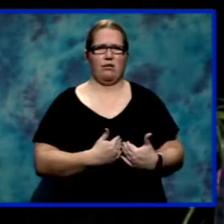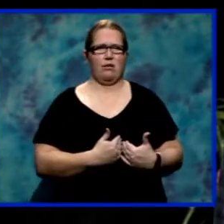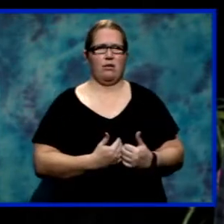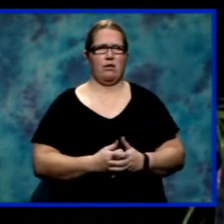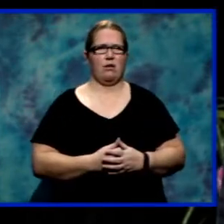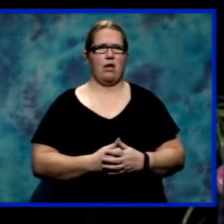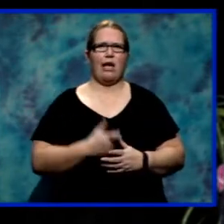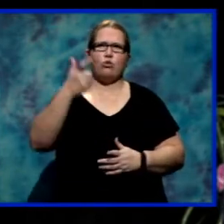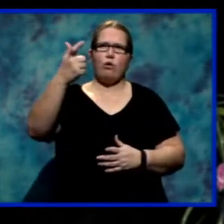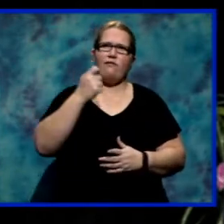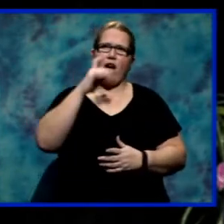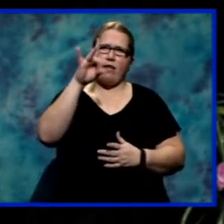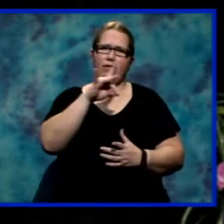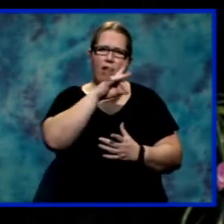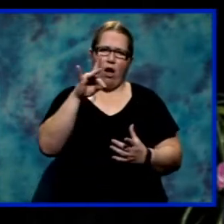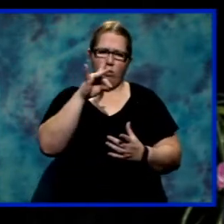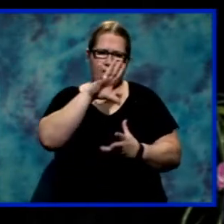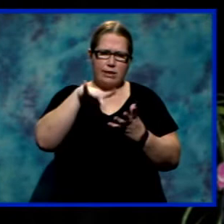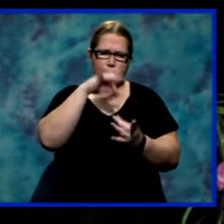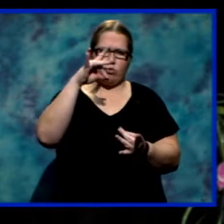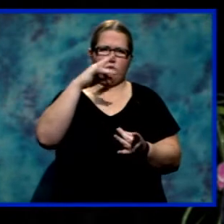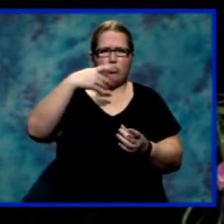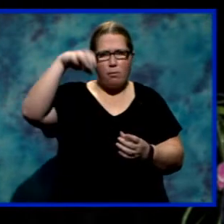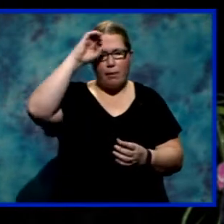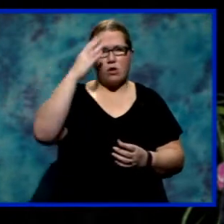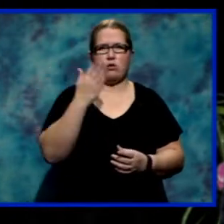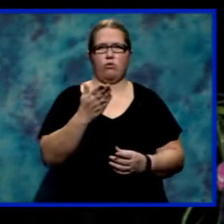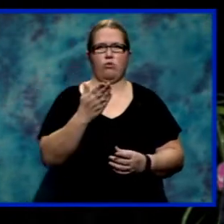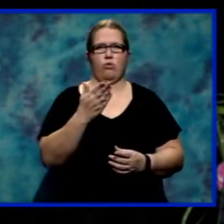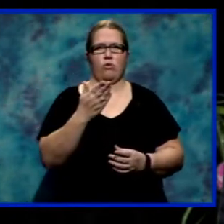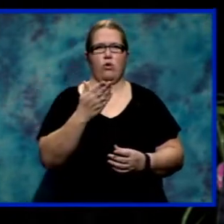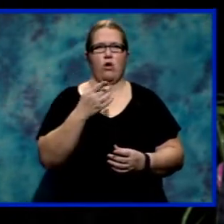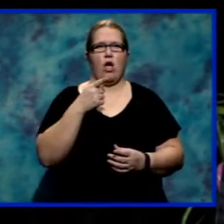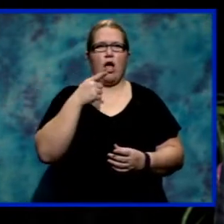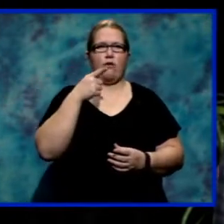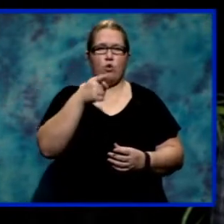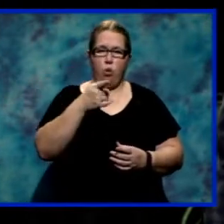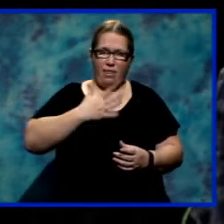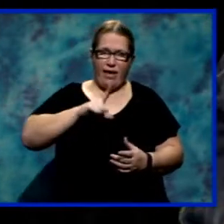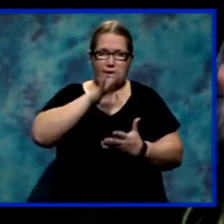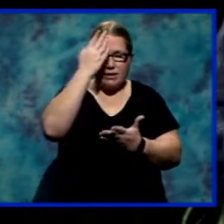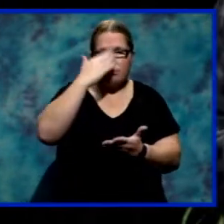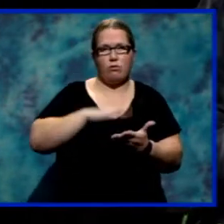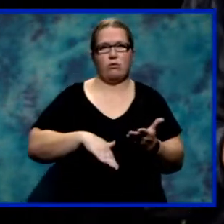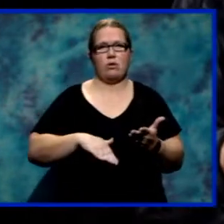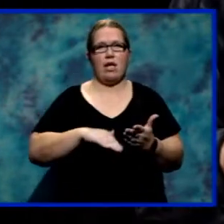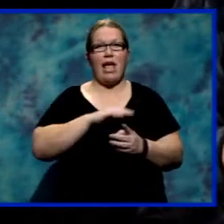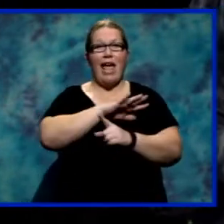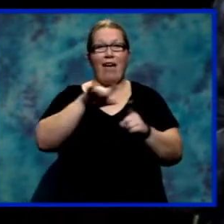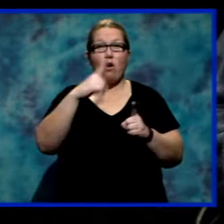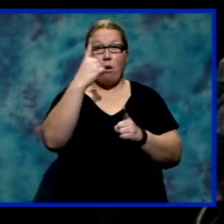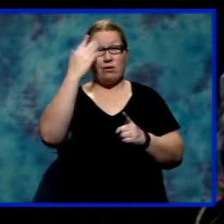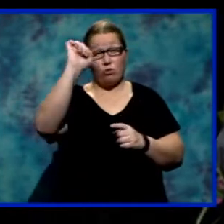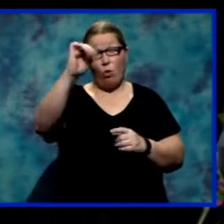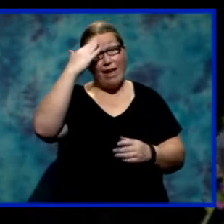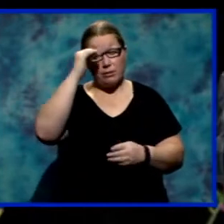and invite the Holy Spirit to come in and baptize you and to possess you, if you truly would like that experience, everyone's head's bowed, no one's going to